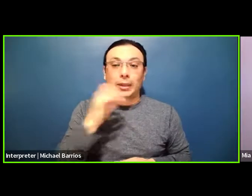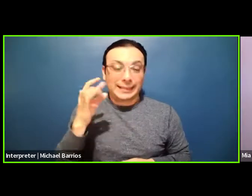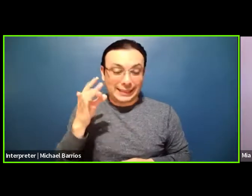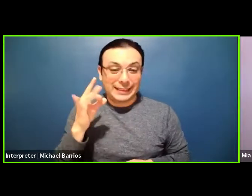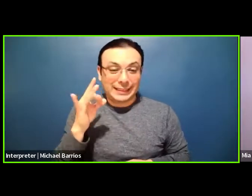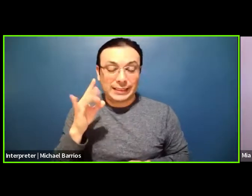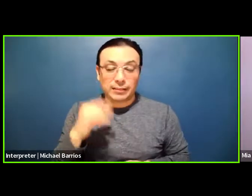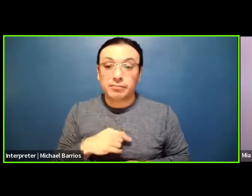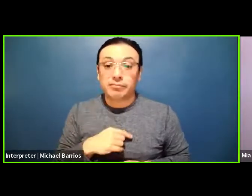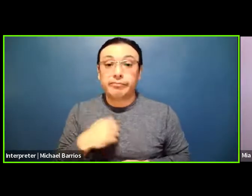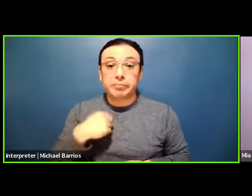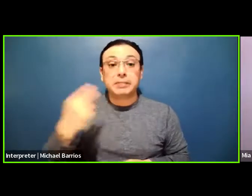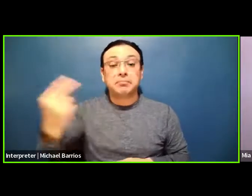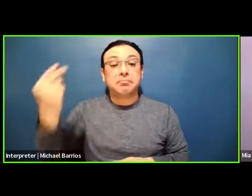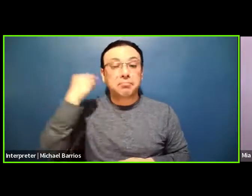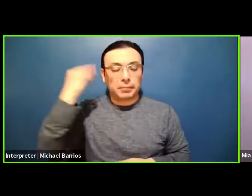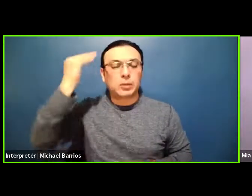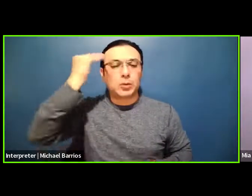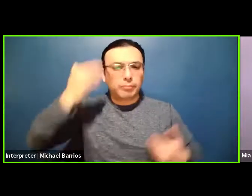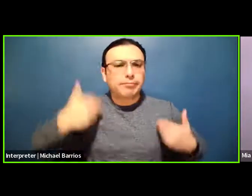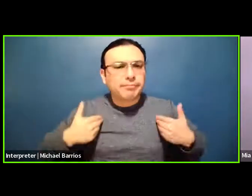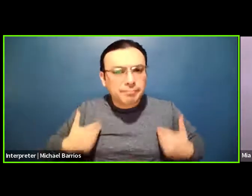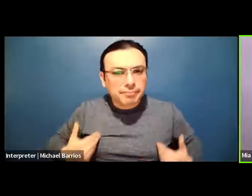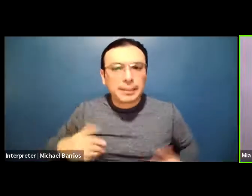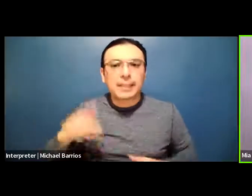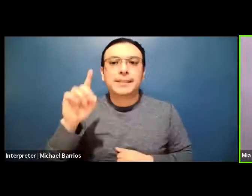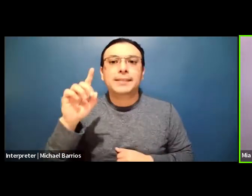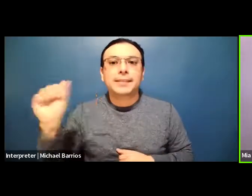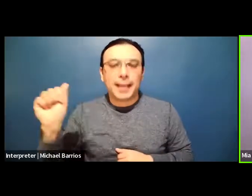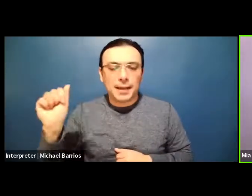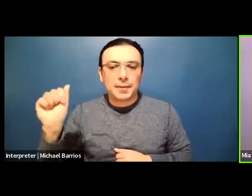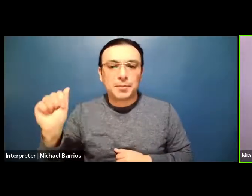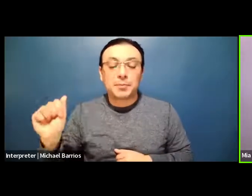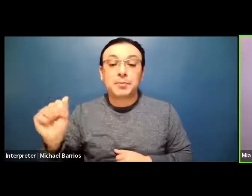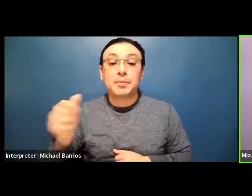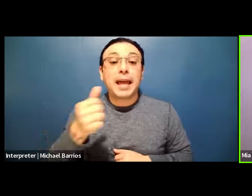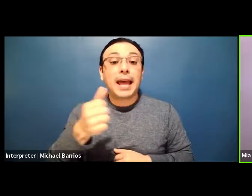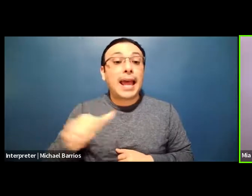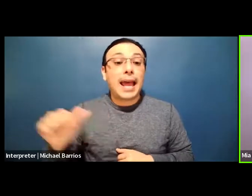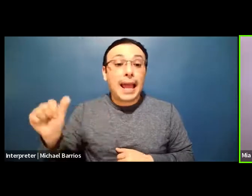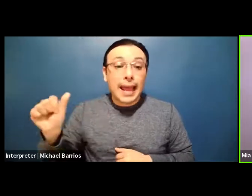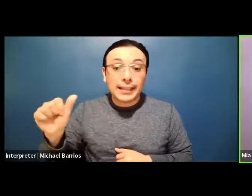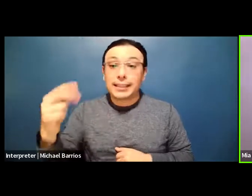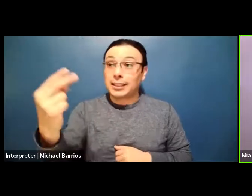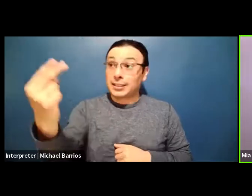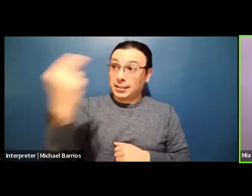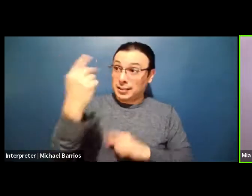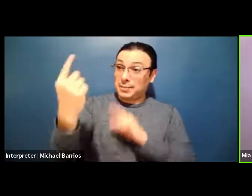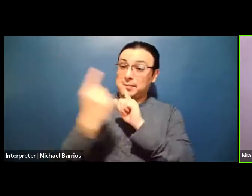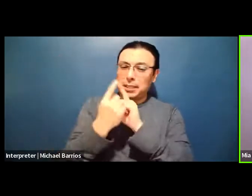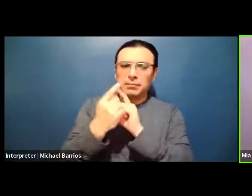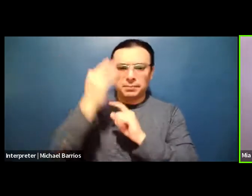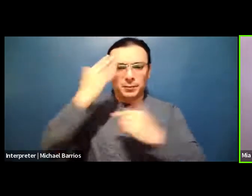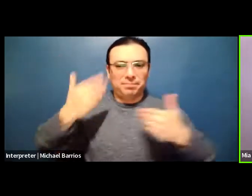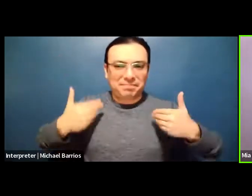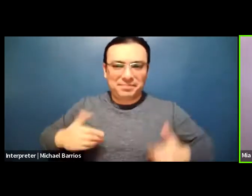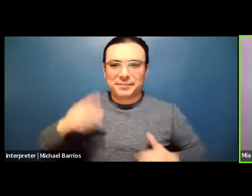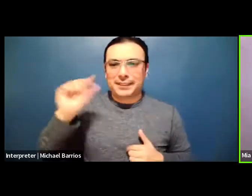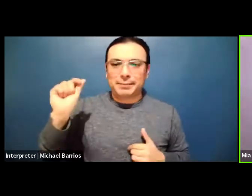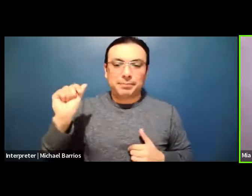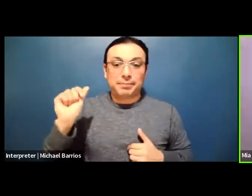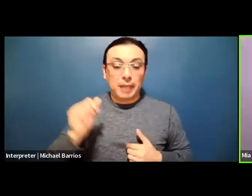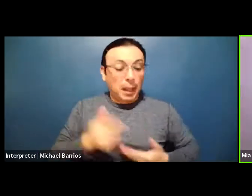can remember, and I was understood to be disabled by anyone who met me. I was a disabled